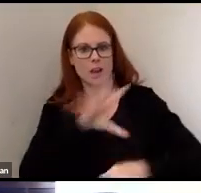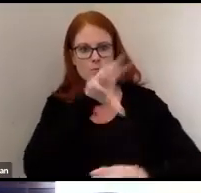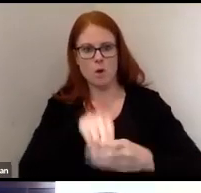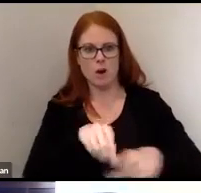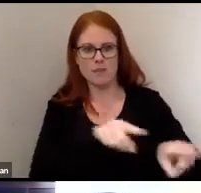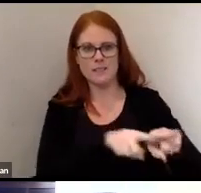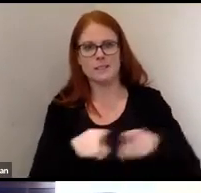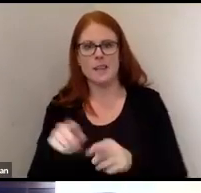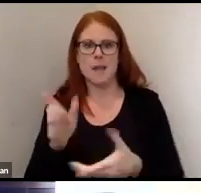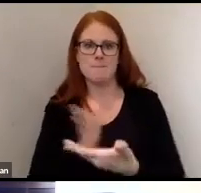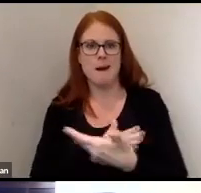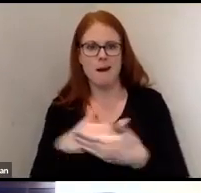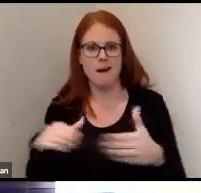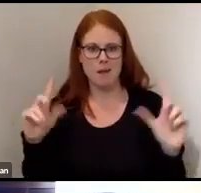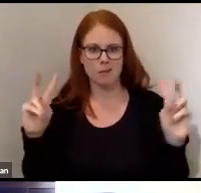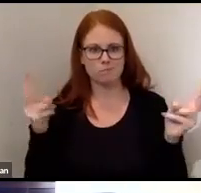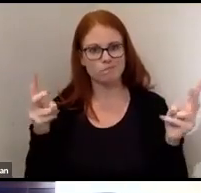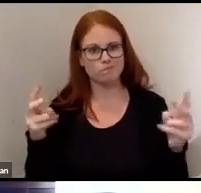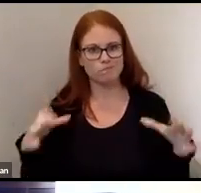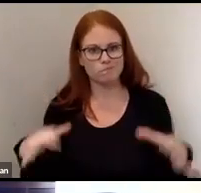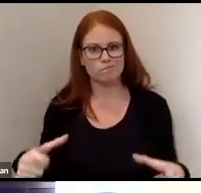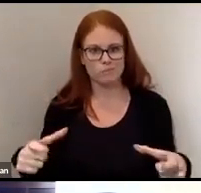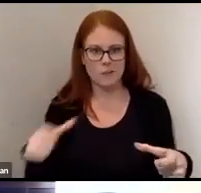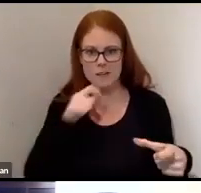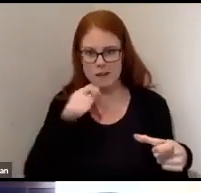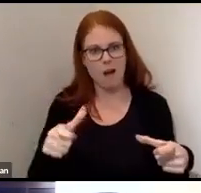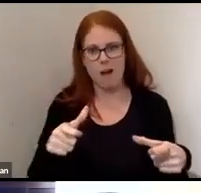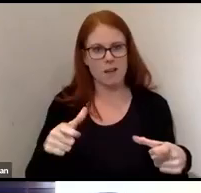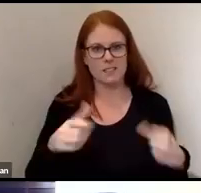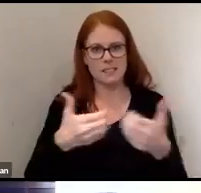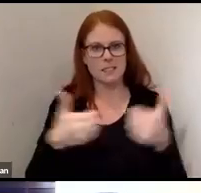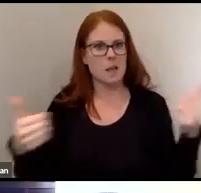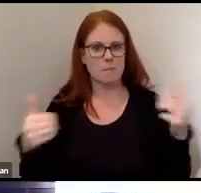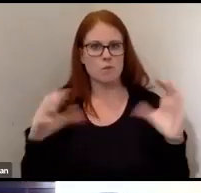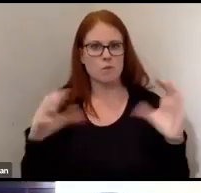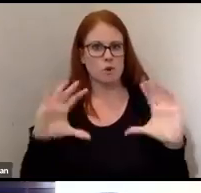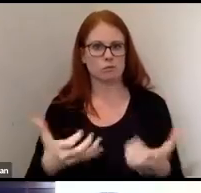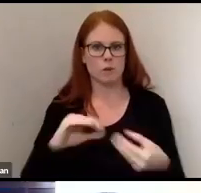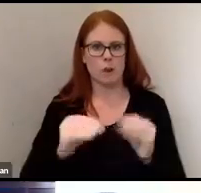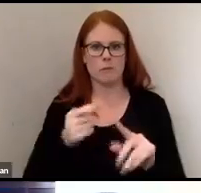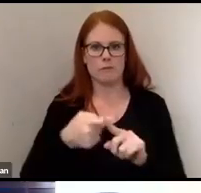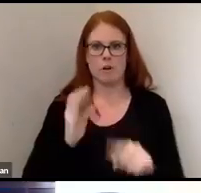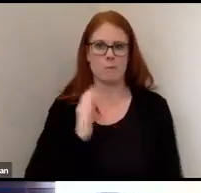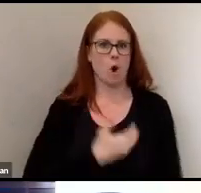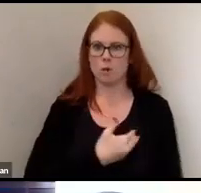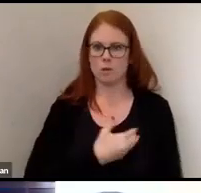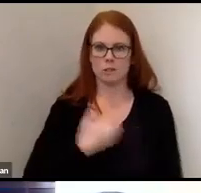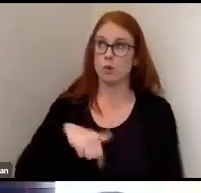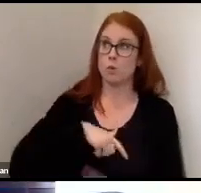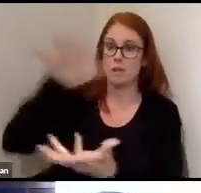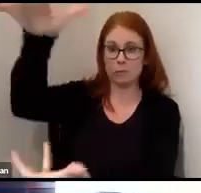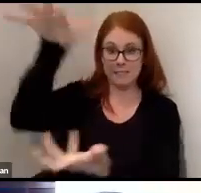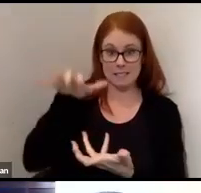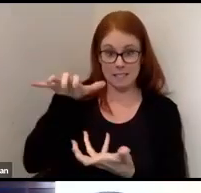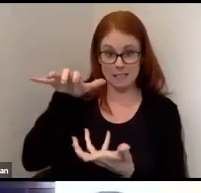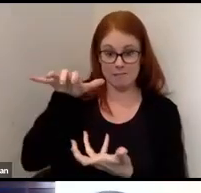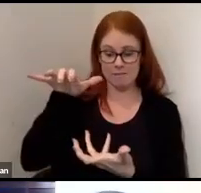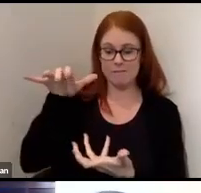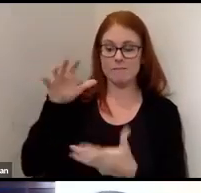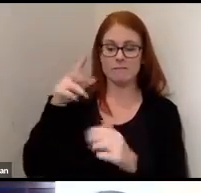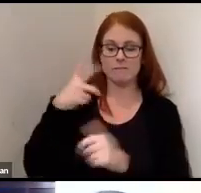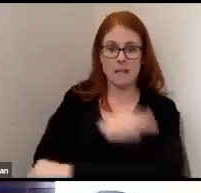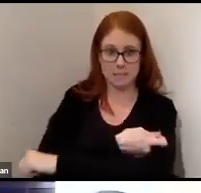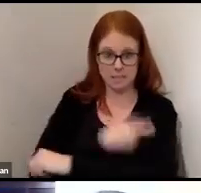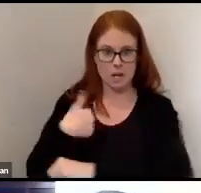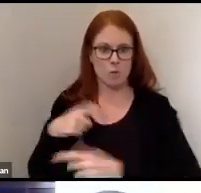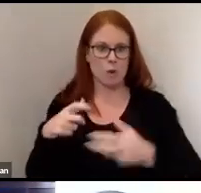pie. So it's not like they're getting vaccines different from ours. There's just certain amount that's coming into the